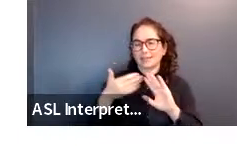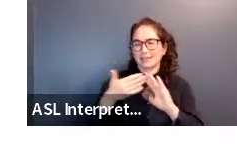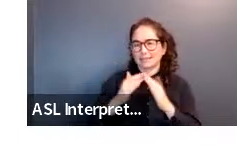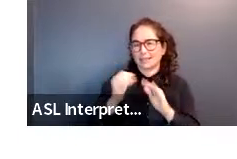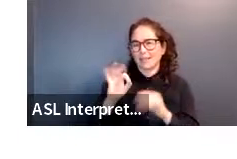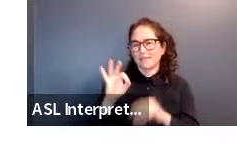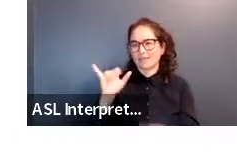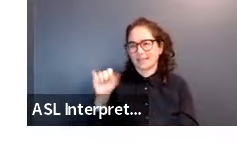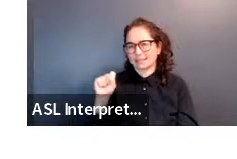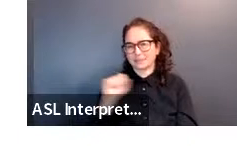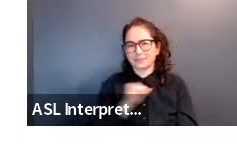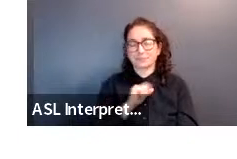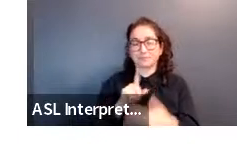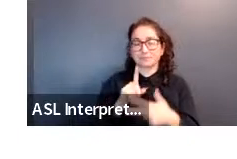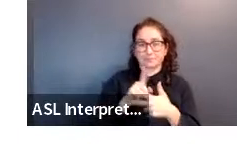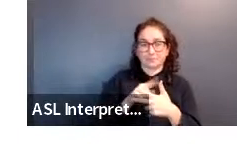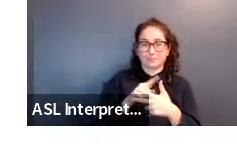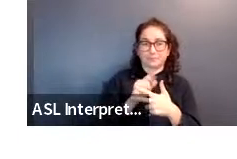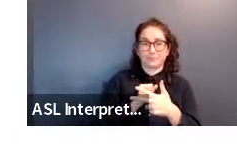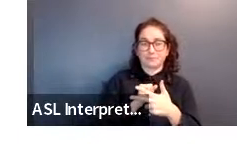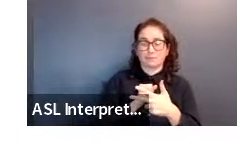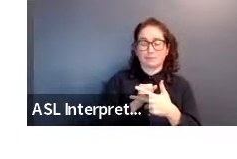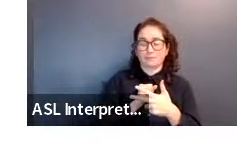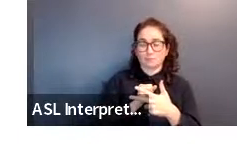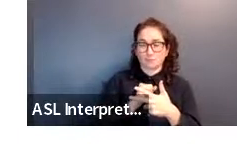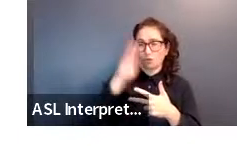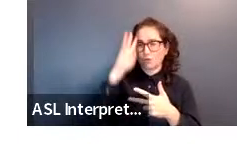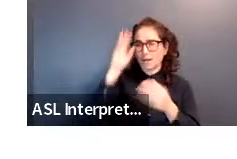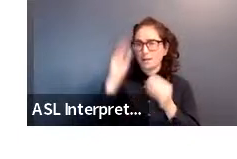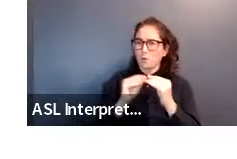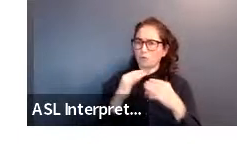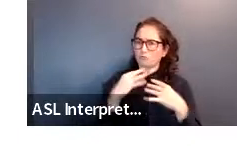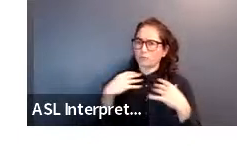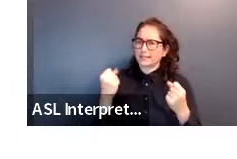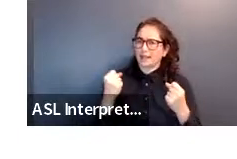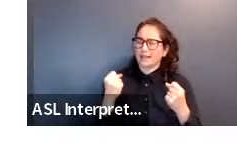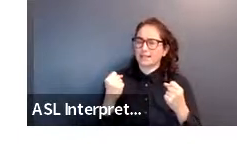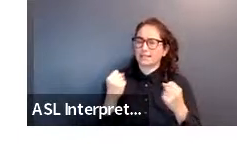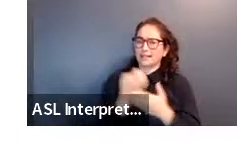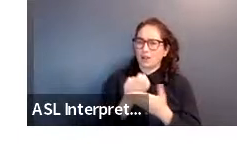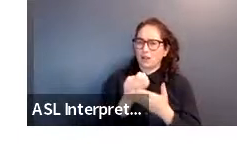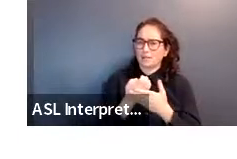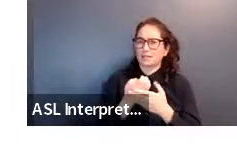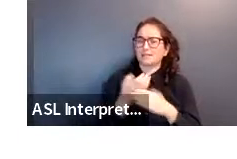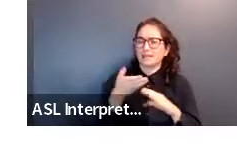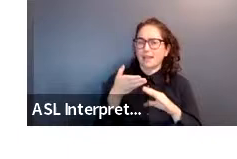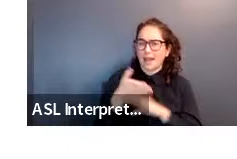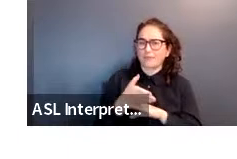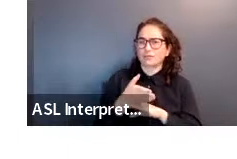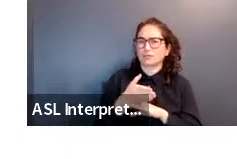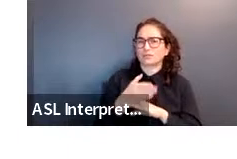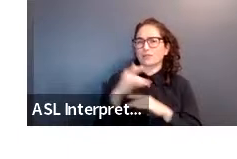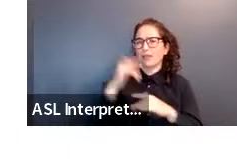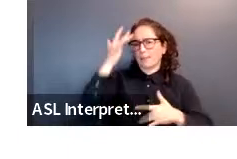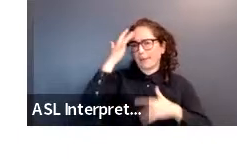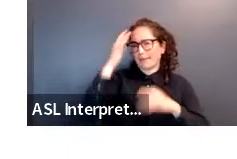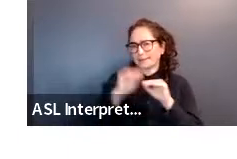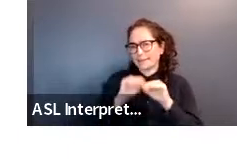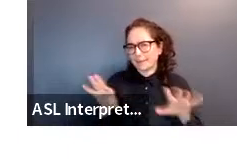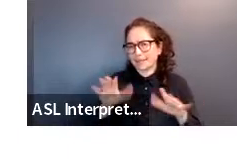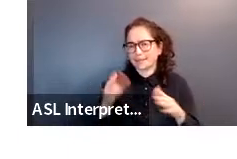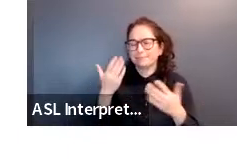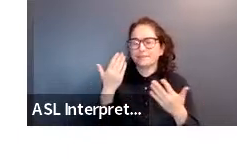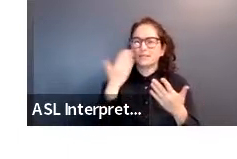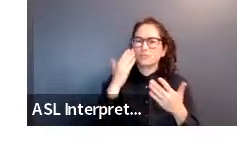Yes. The first goal is to create a more resilient economy coming out of the pandemic and